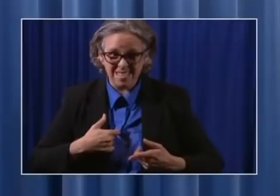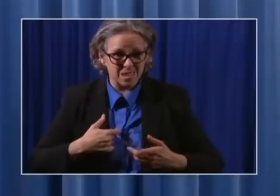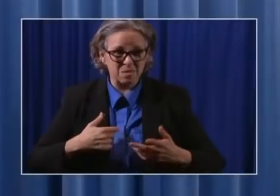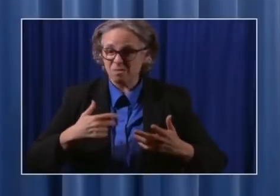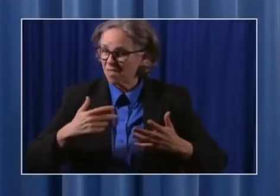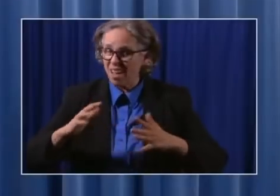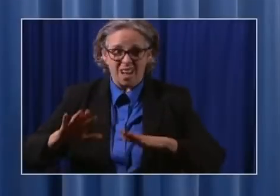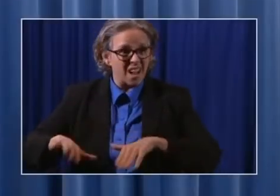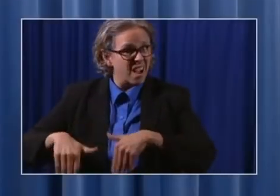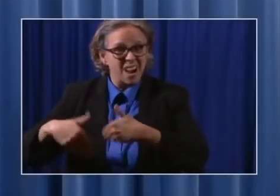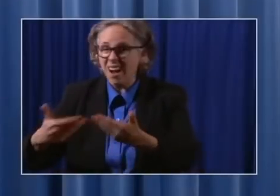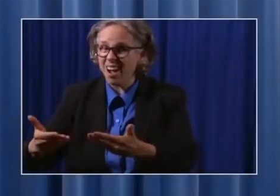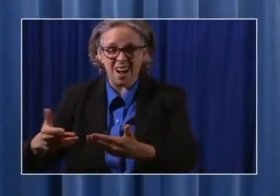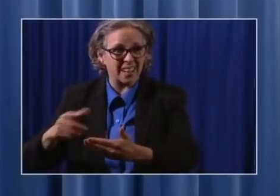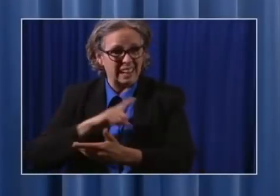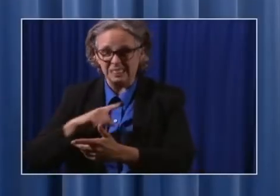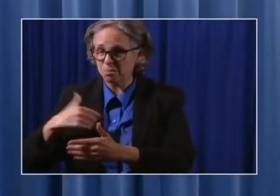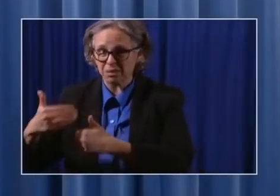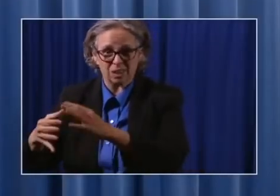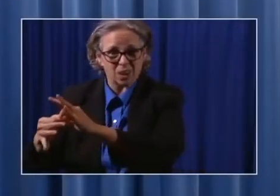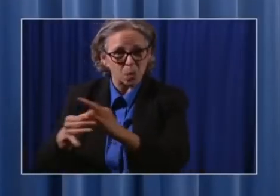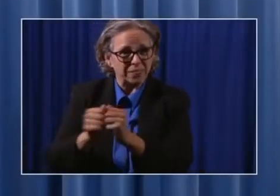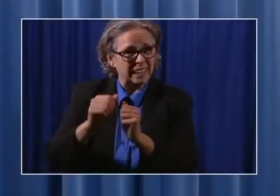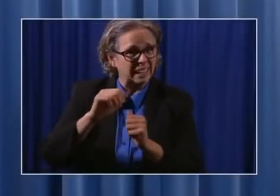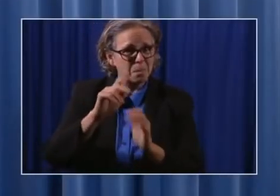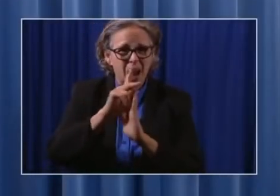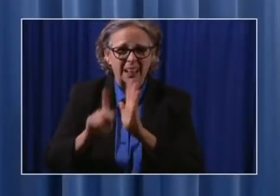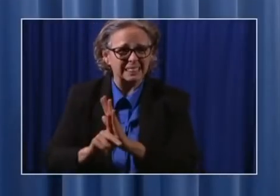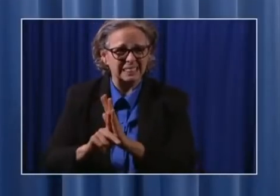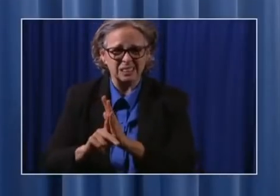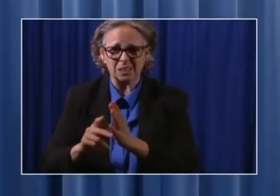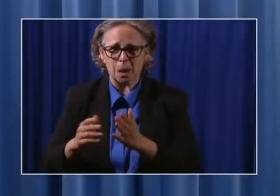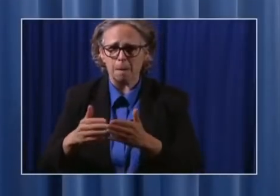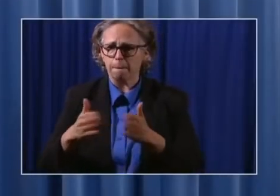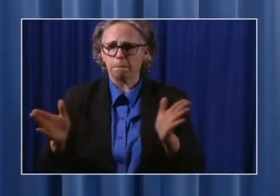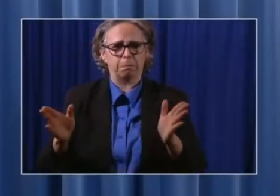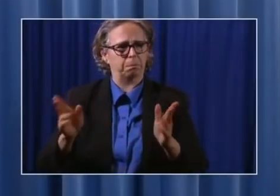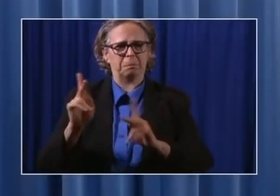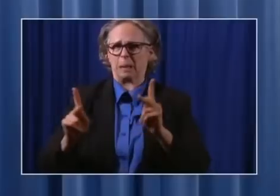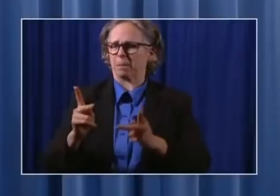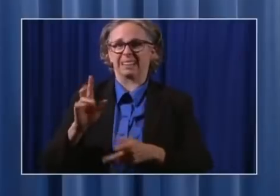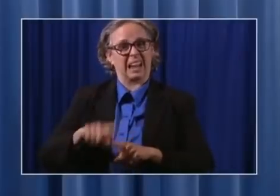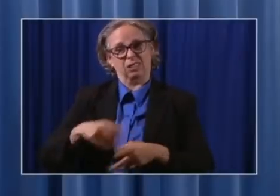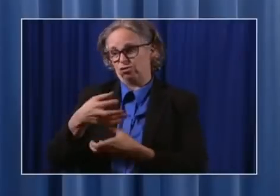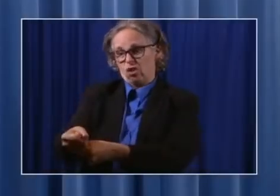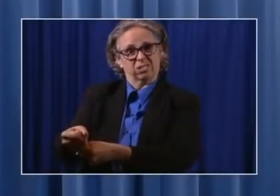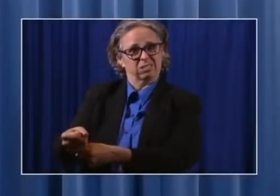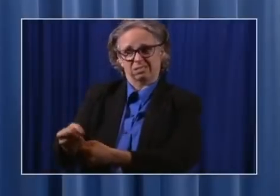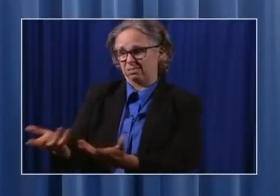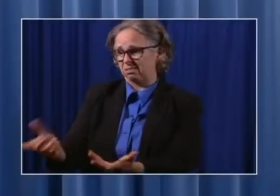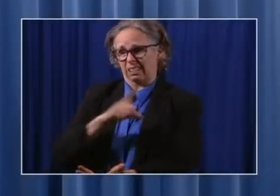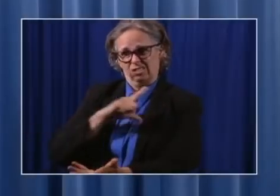those, what's happened, what we've passed, what the legislature passed, voted on, without